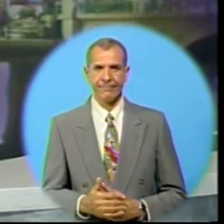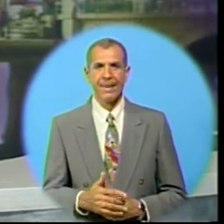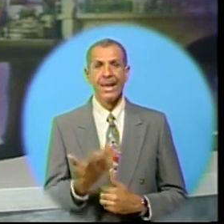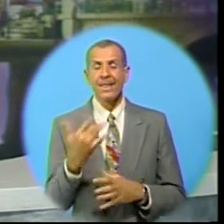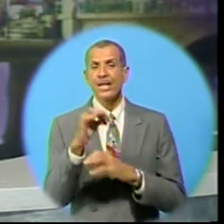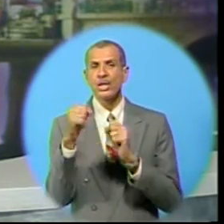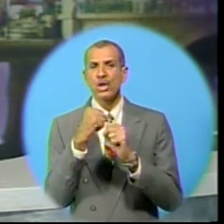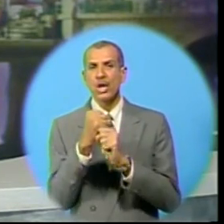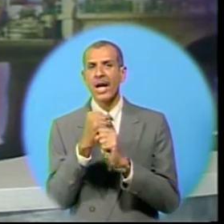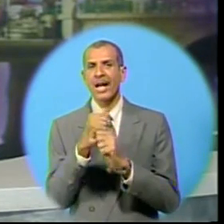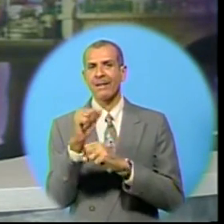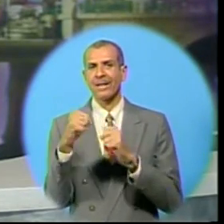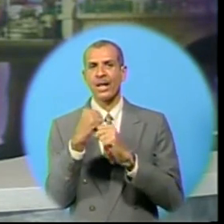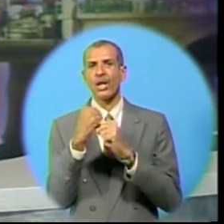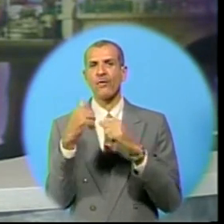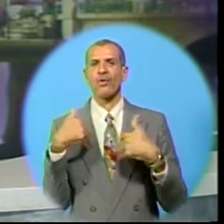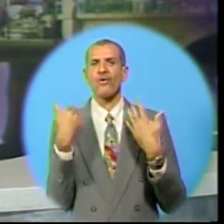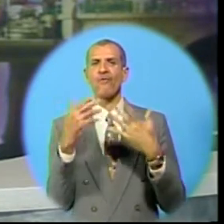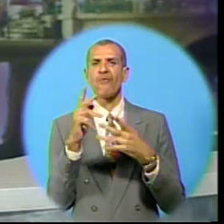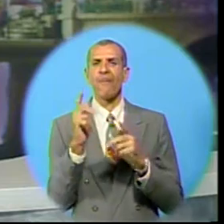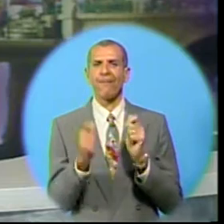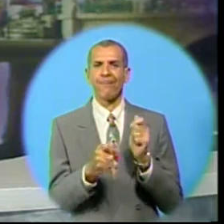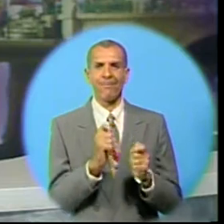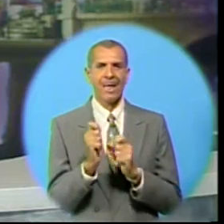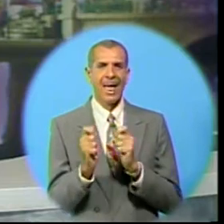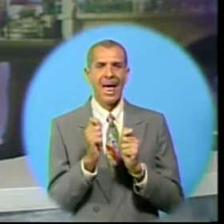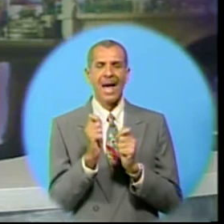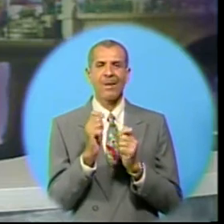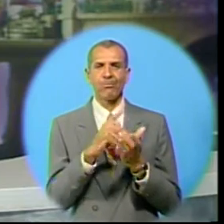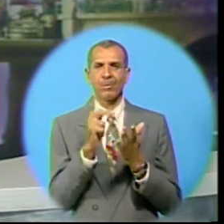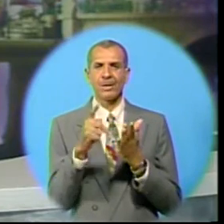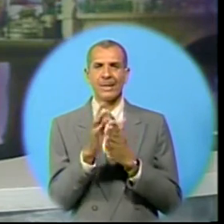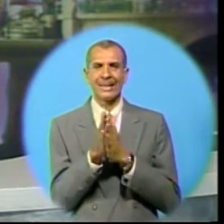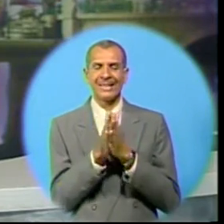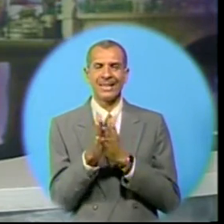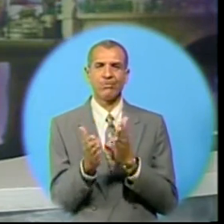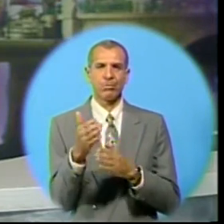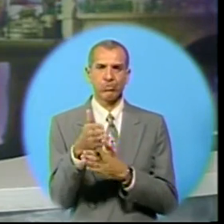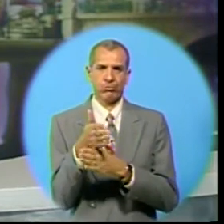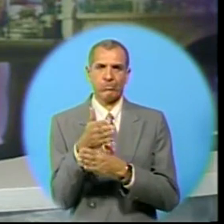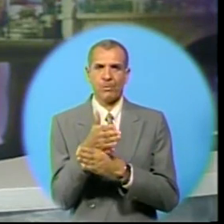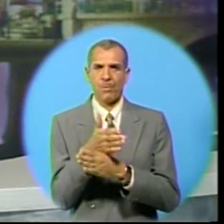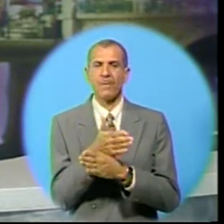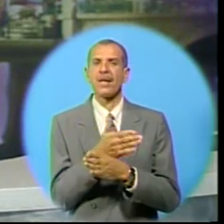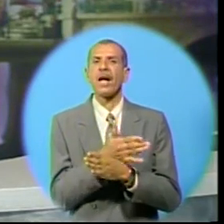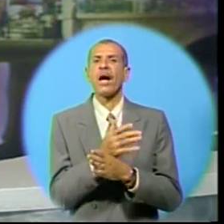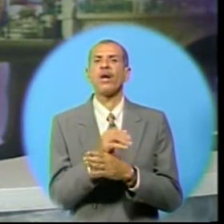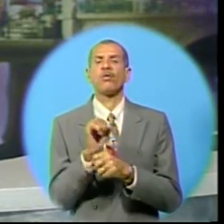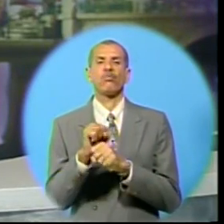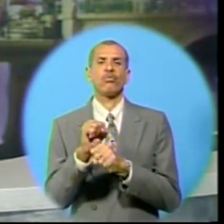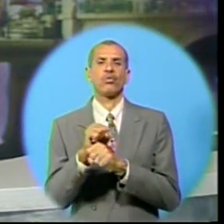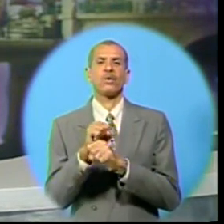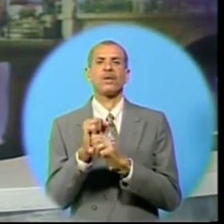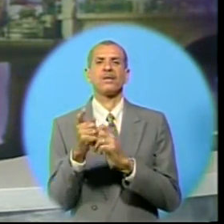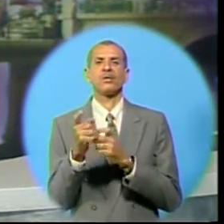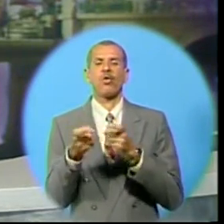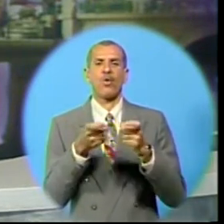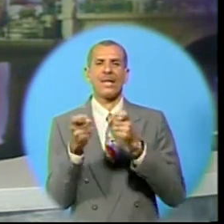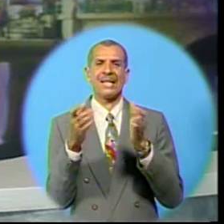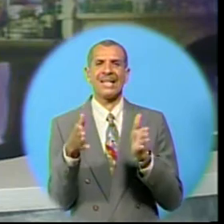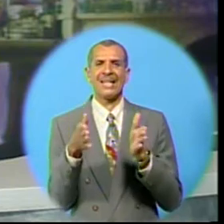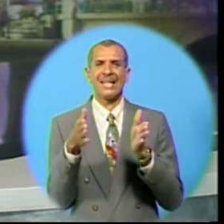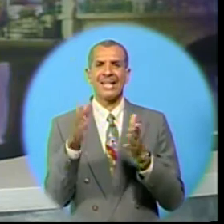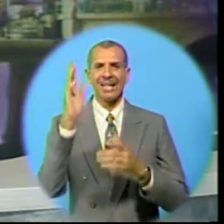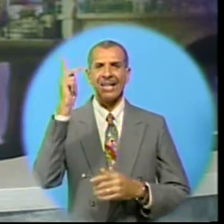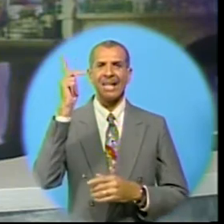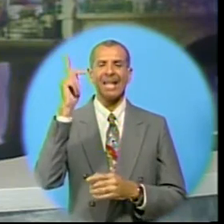This year, the annual Youth Pan project is looking to spice things up. Coordinator of the workshop, Kentley Gill, says the children